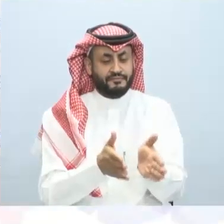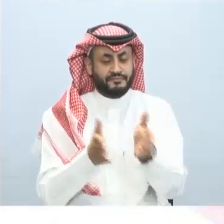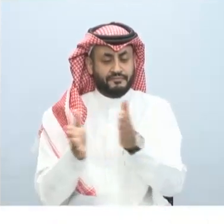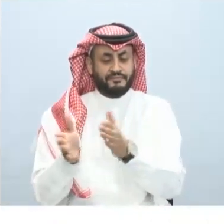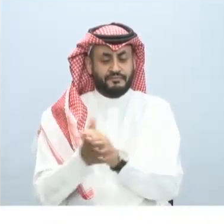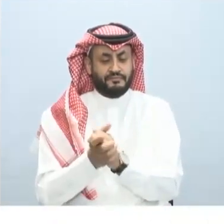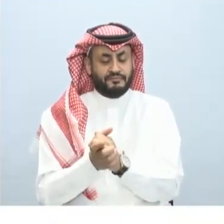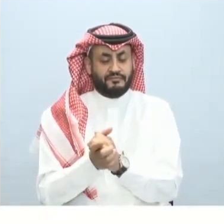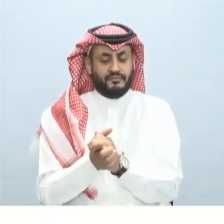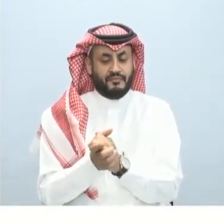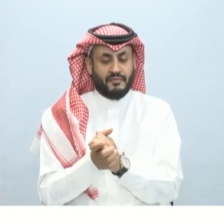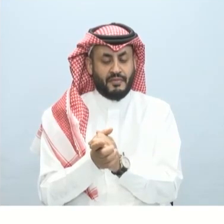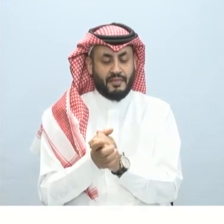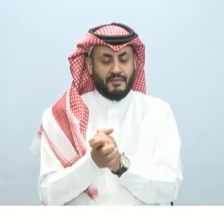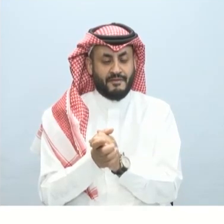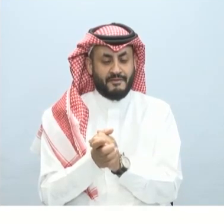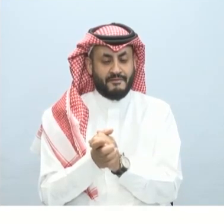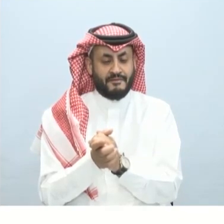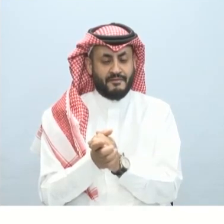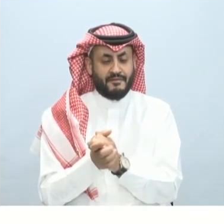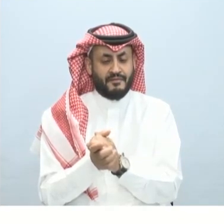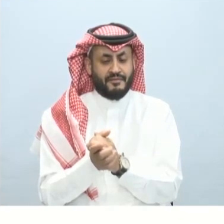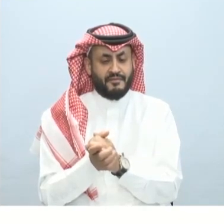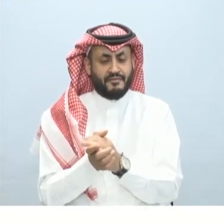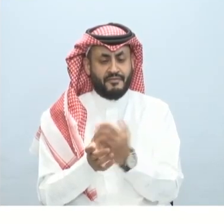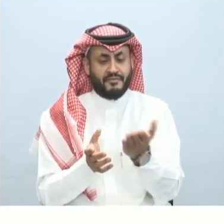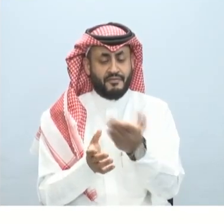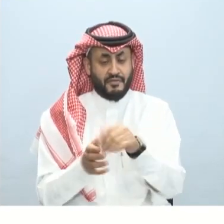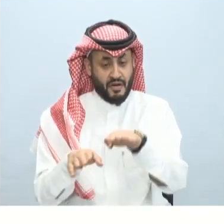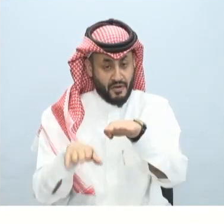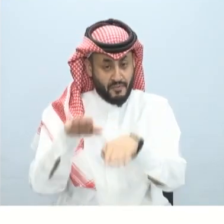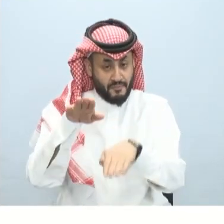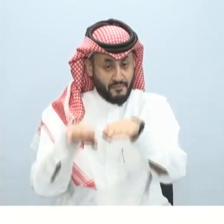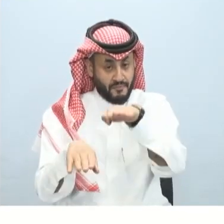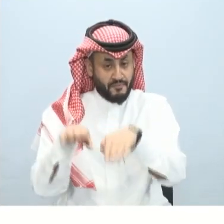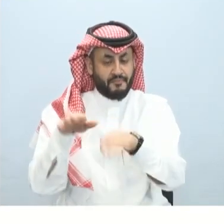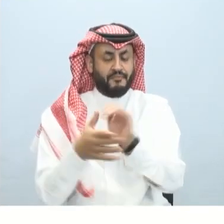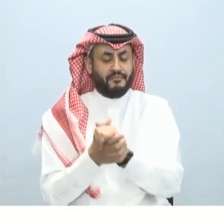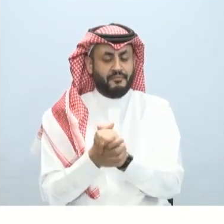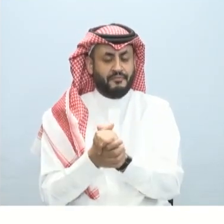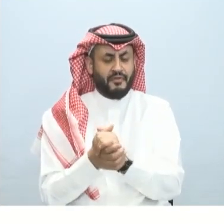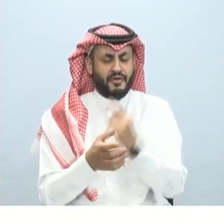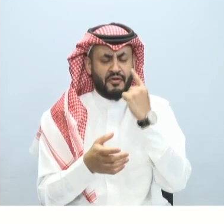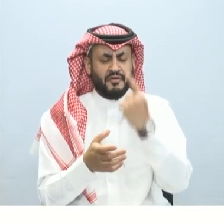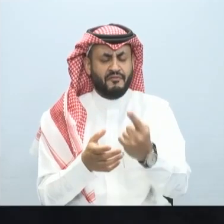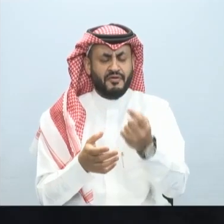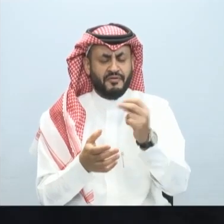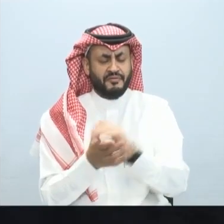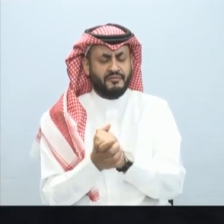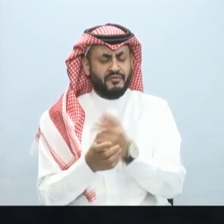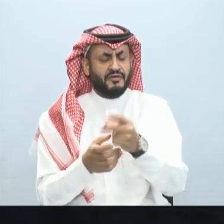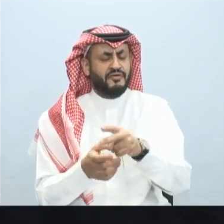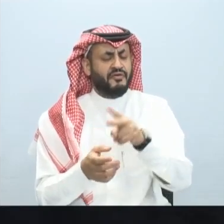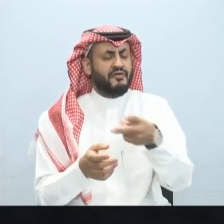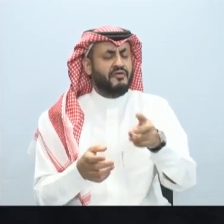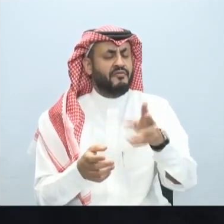Now, as we said, that we are going to compare And we are going to see what is the difference in the